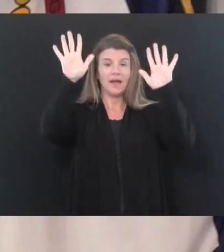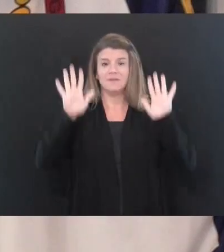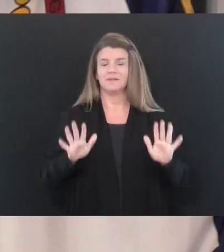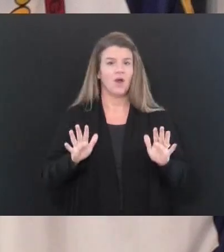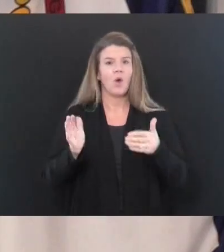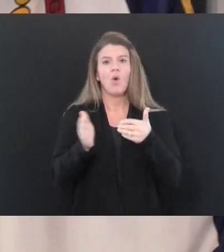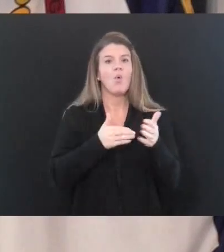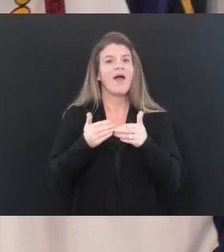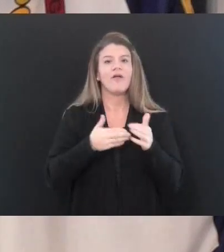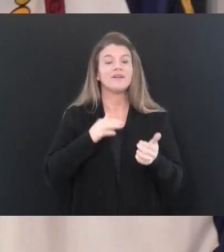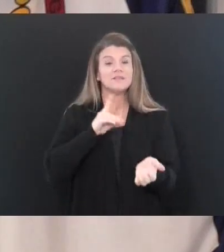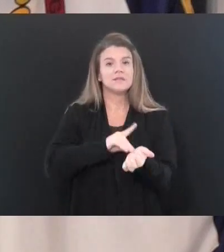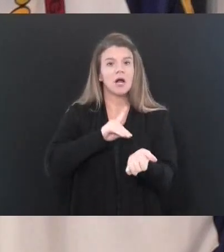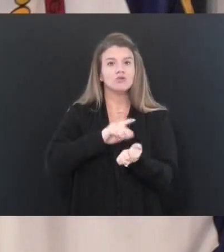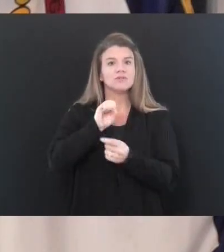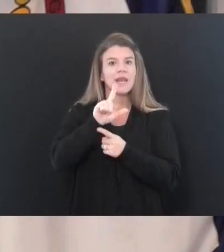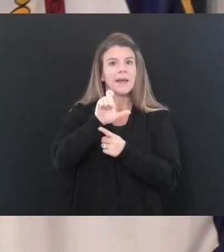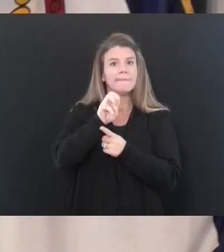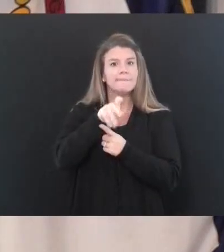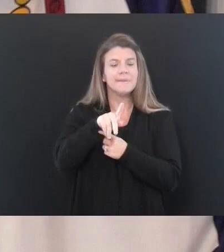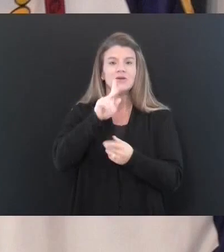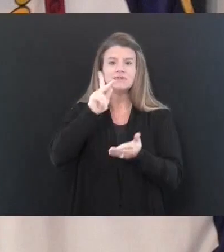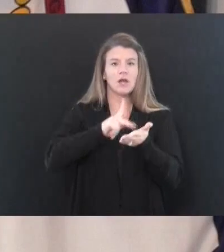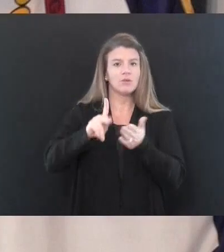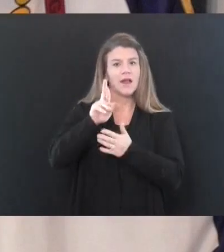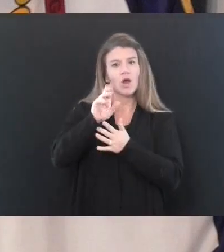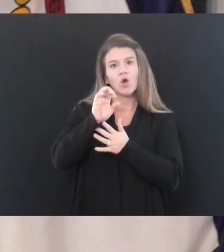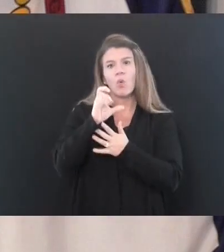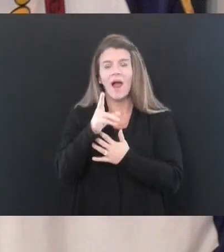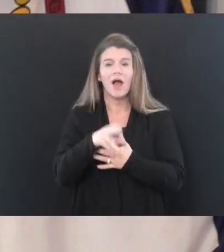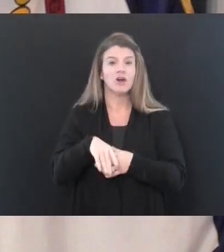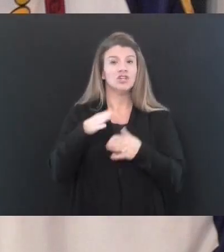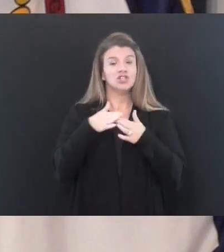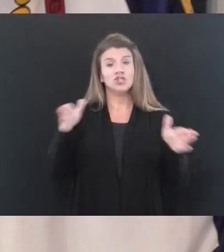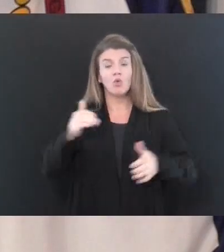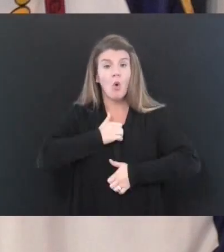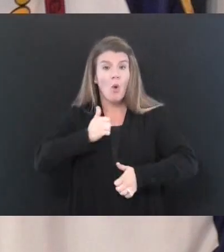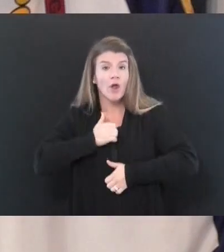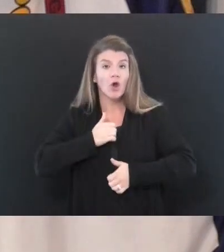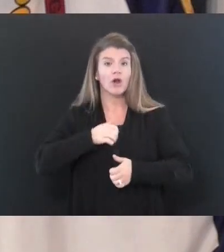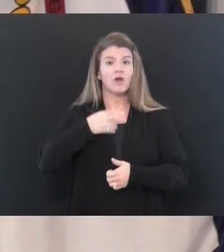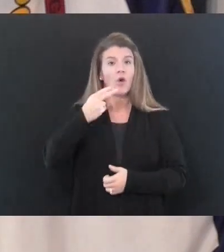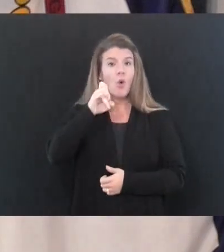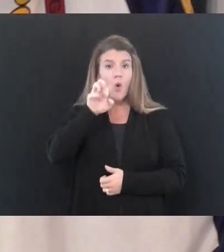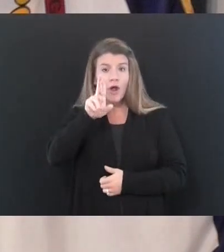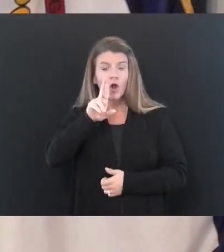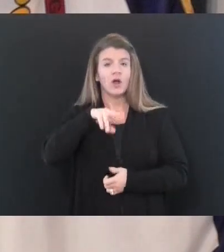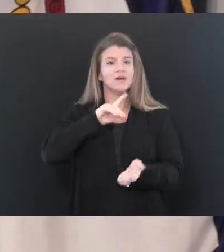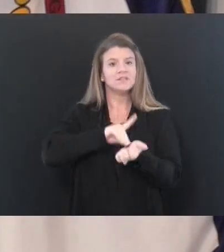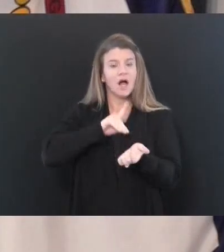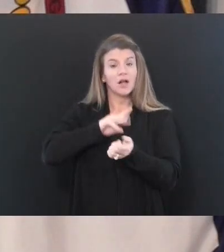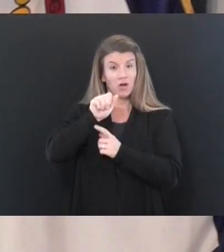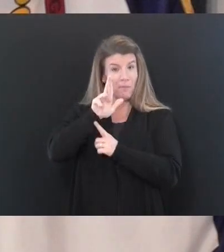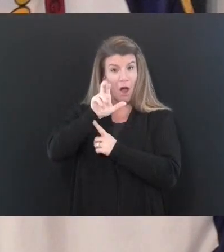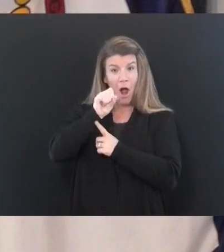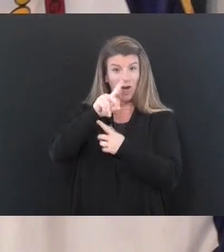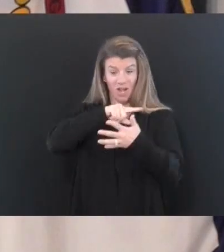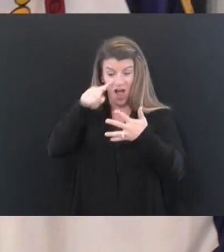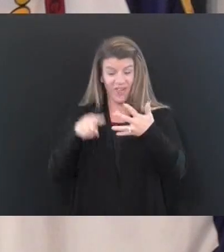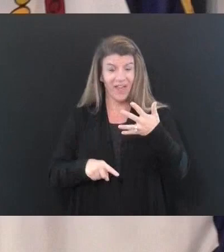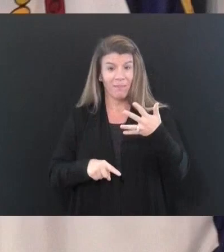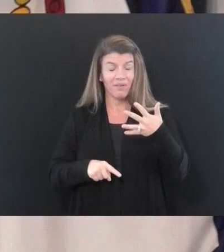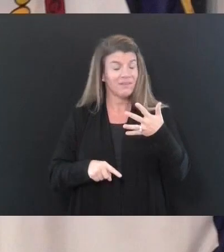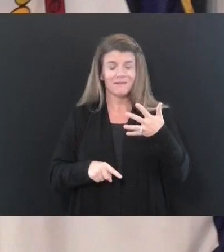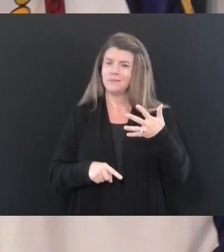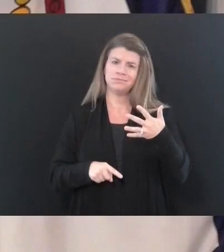it be Dr. Slim or Secretary Krause or General Hoyer or Dr. Marsh, they absolutely are